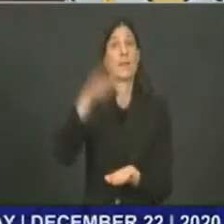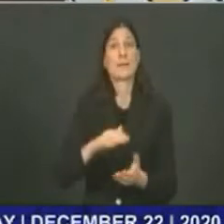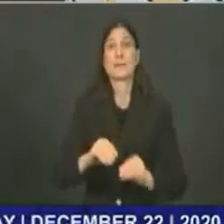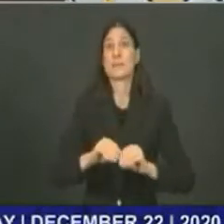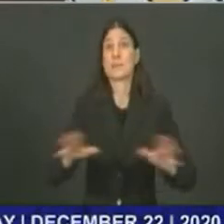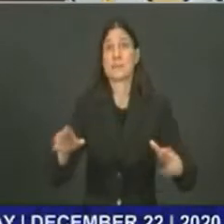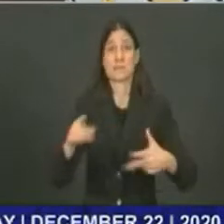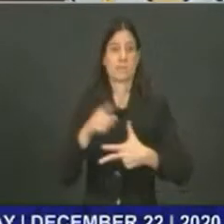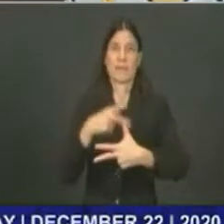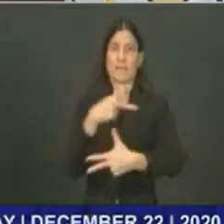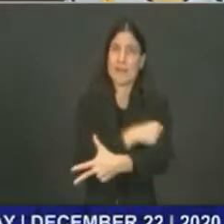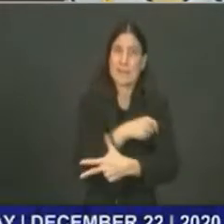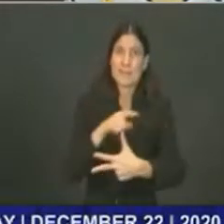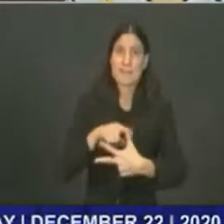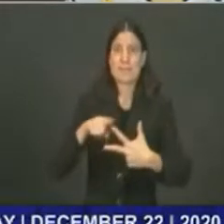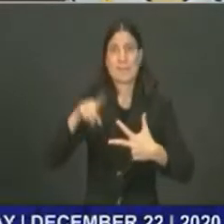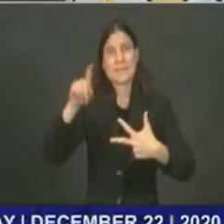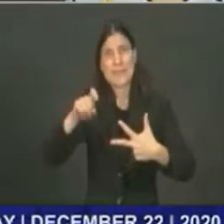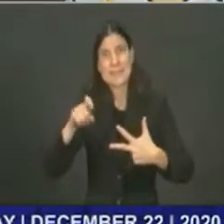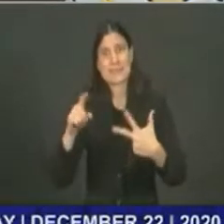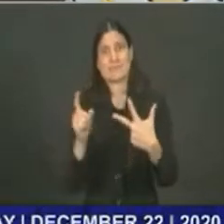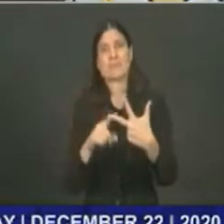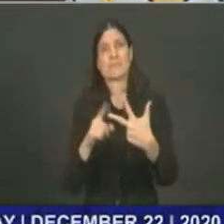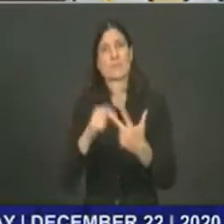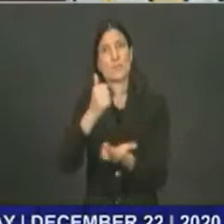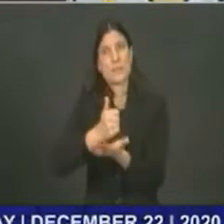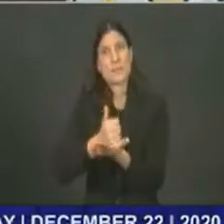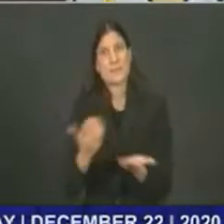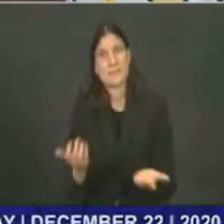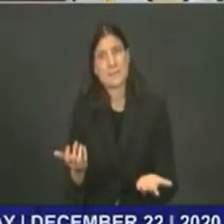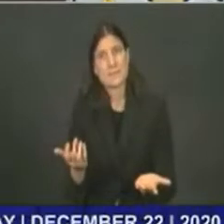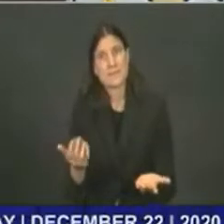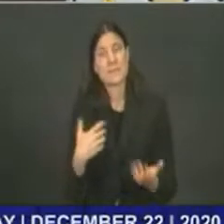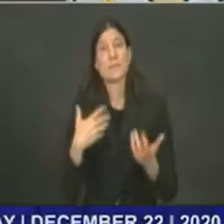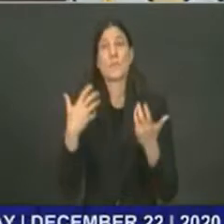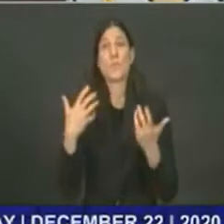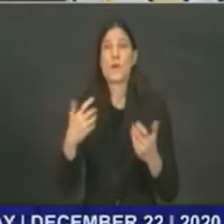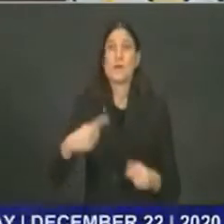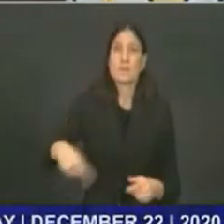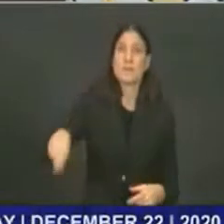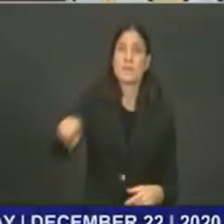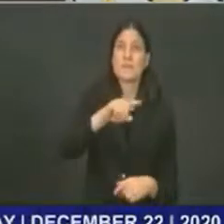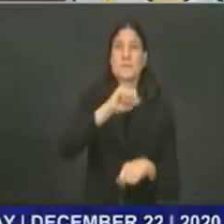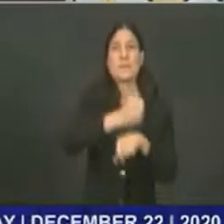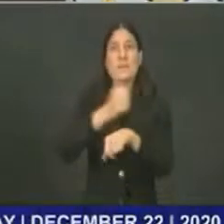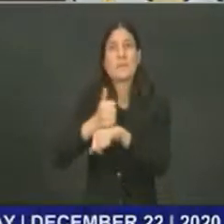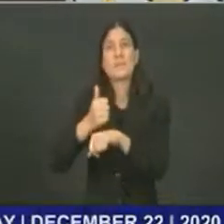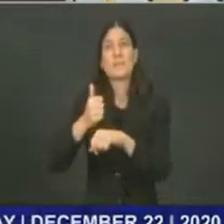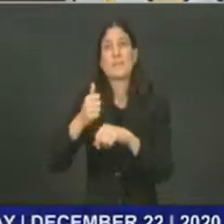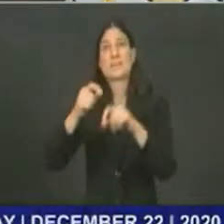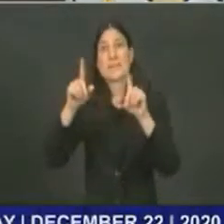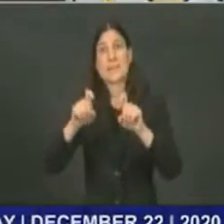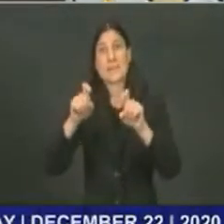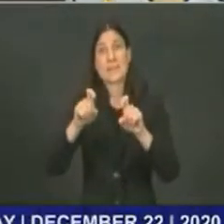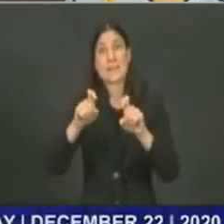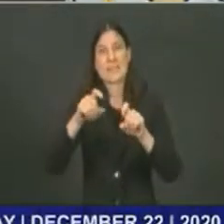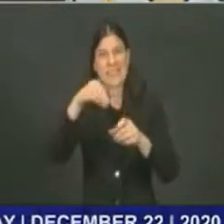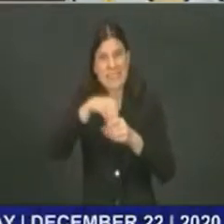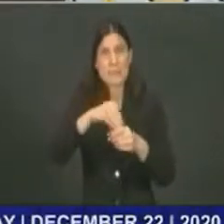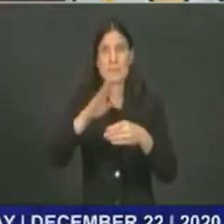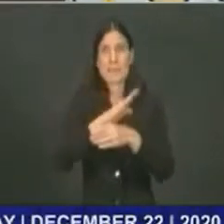look to individual establishments and individual businesses. And one idea that the event professionals have brought forward is that we'd like